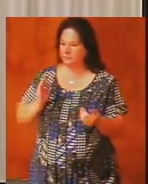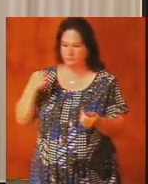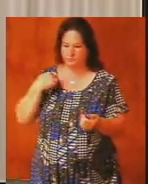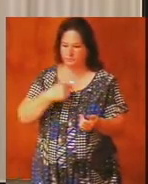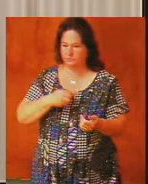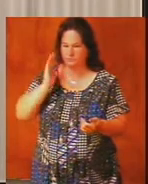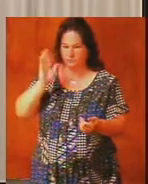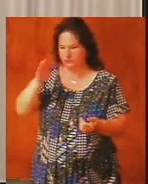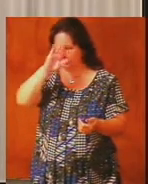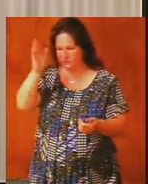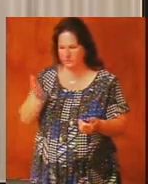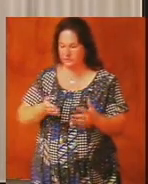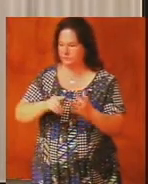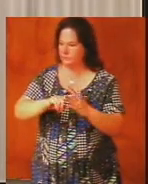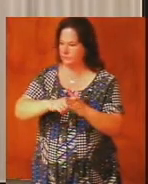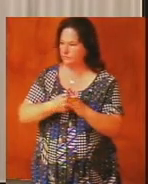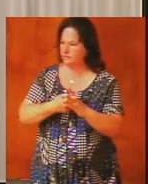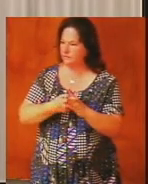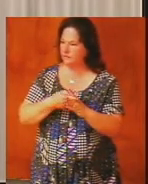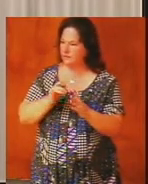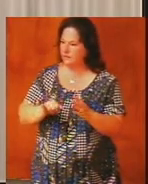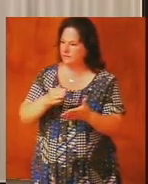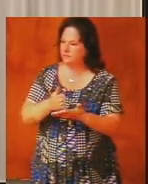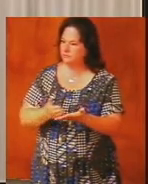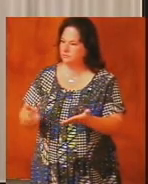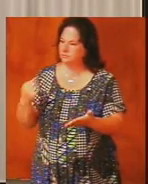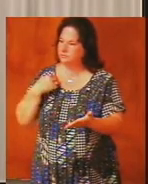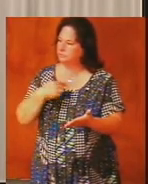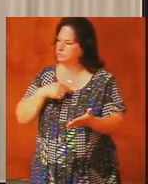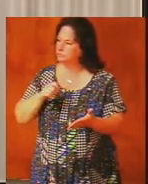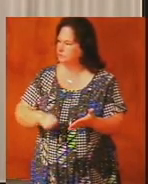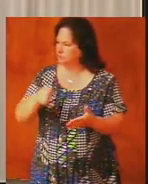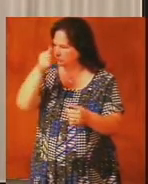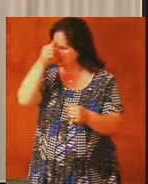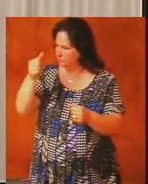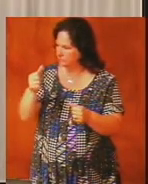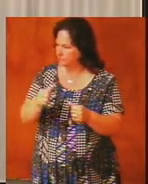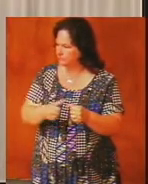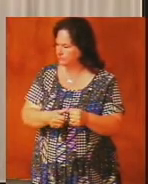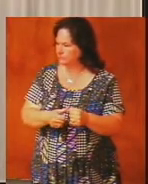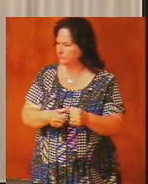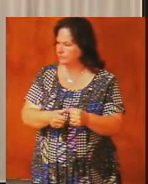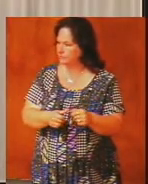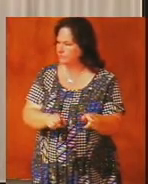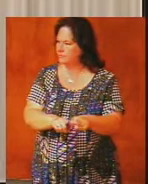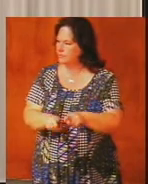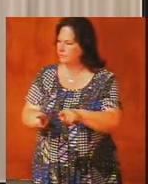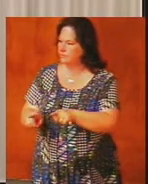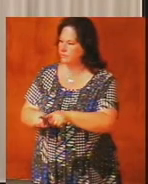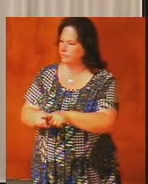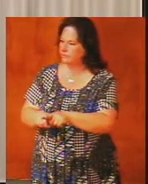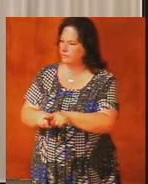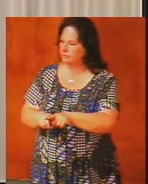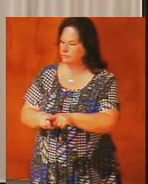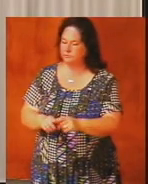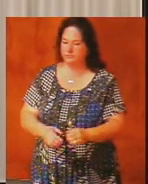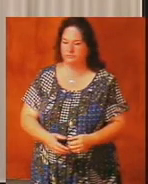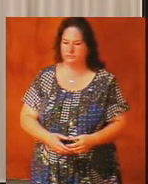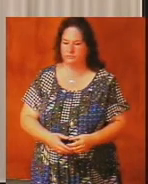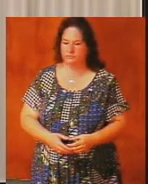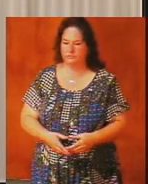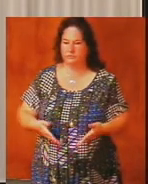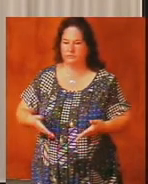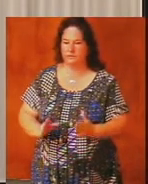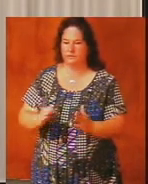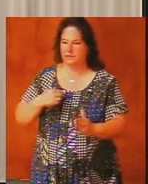started. So that's something that we need to keep in mind as well. Let